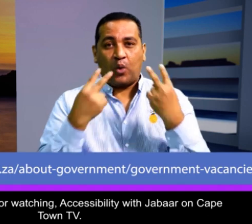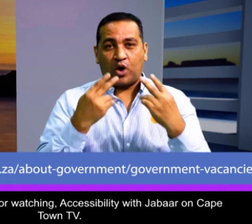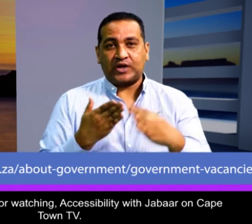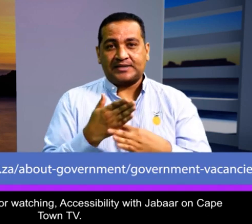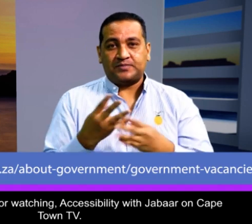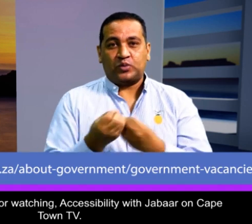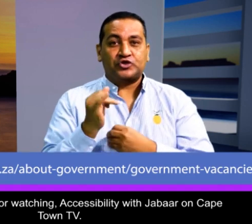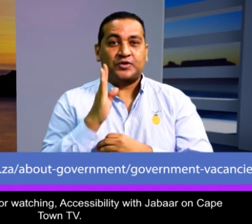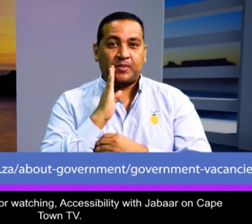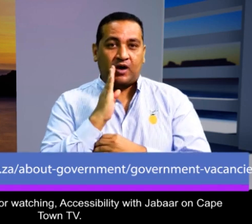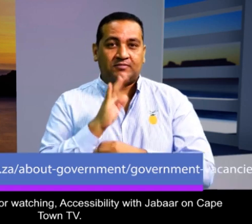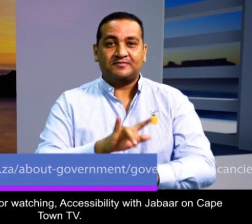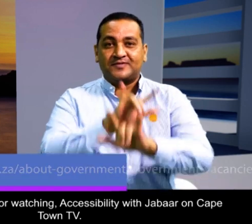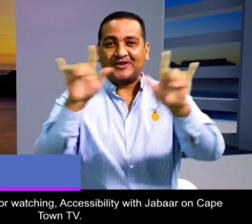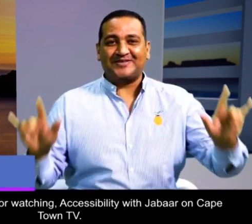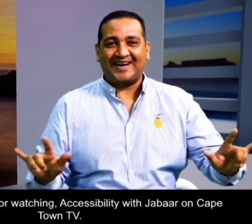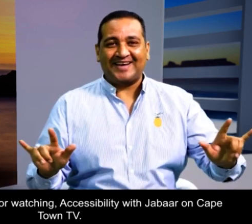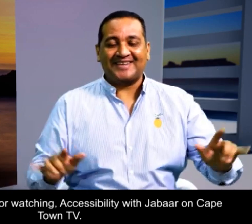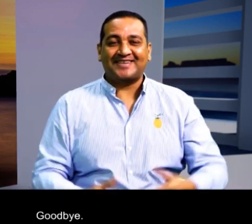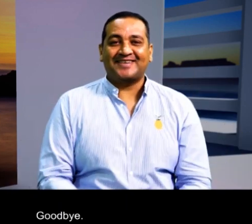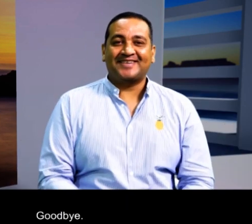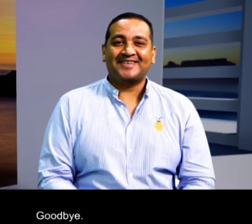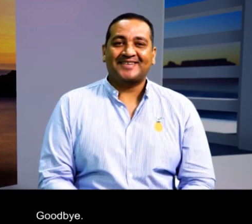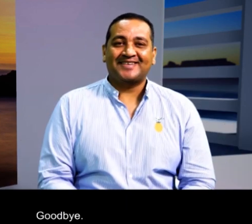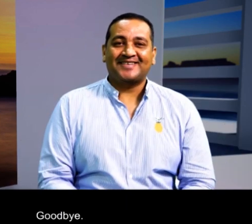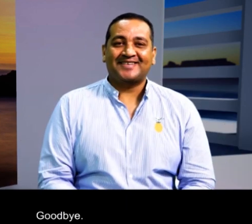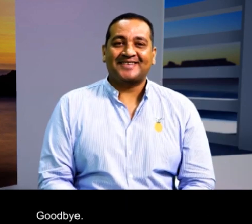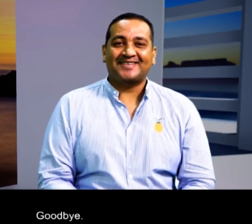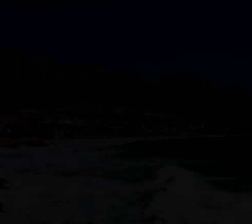you so much for watching Accessibility with Jabal on CTV. Goodbye.